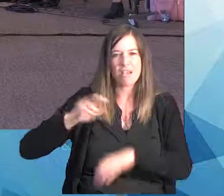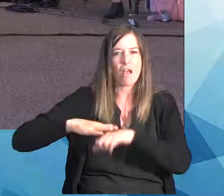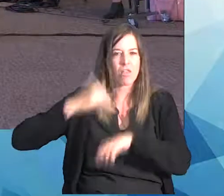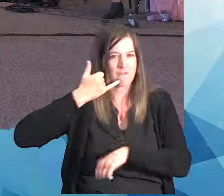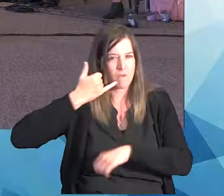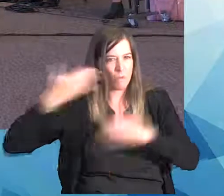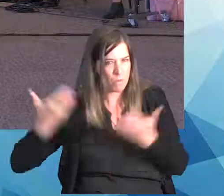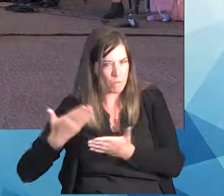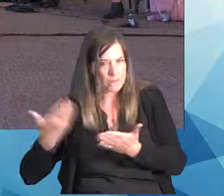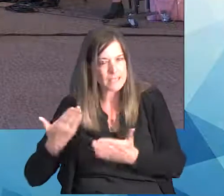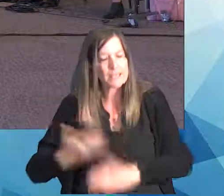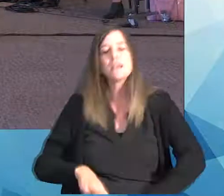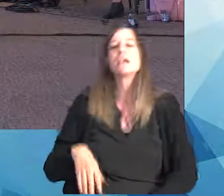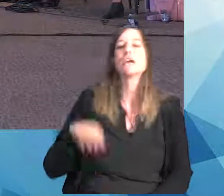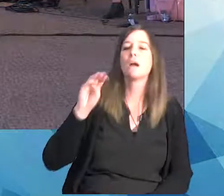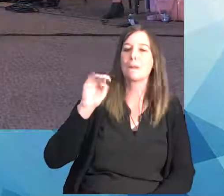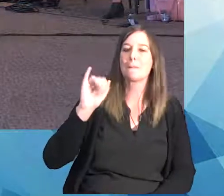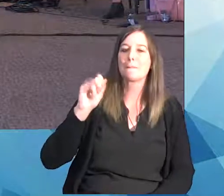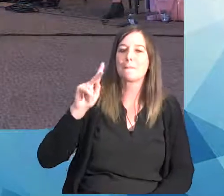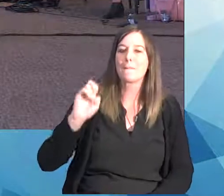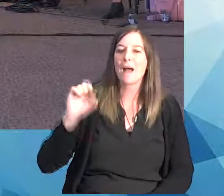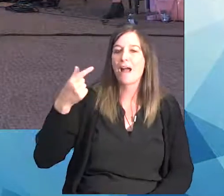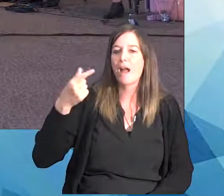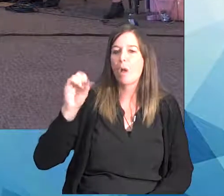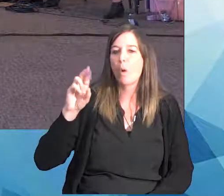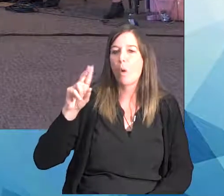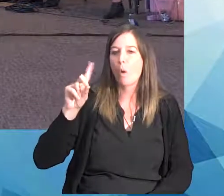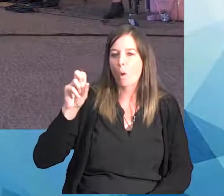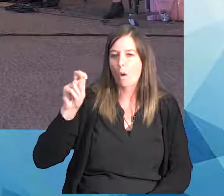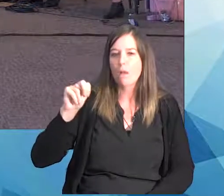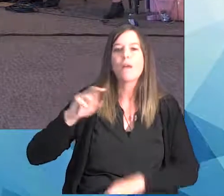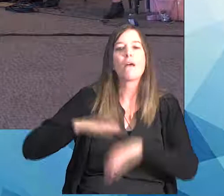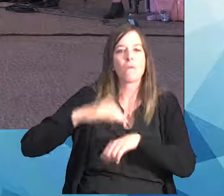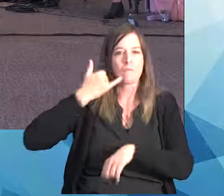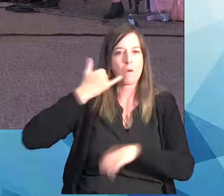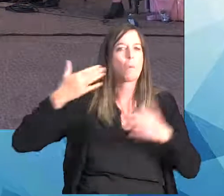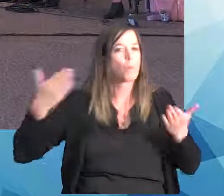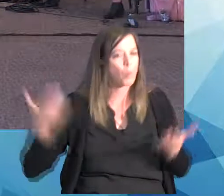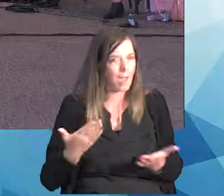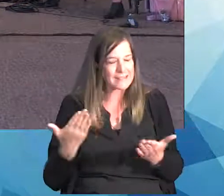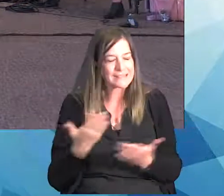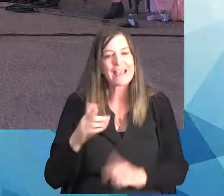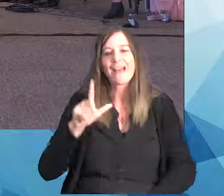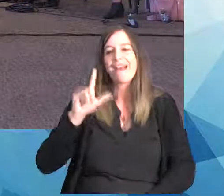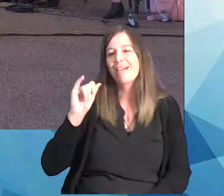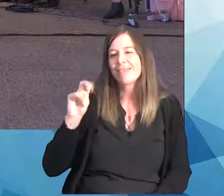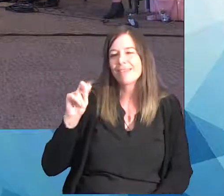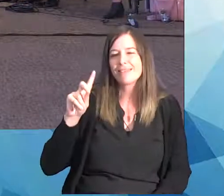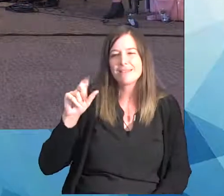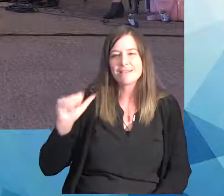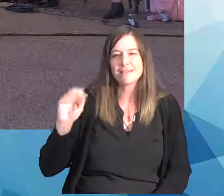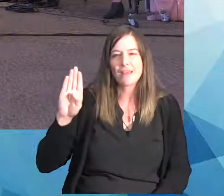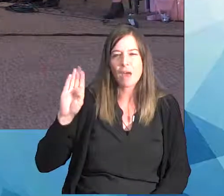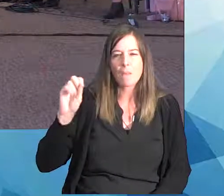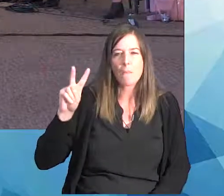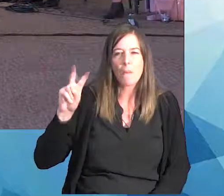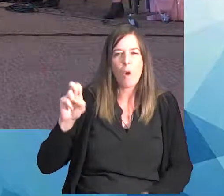Present. And Linda Bove is excused for tonight. All right, thank you.